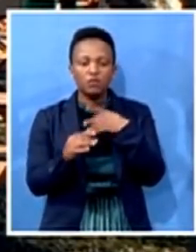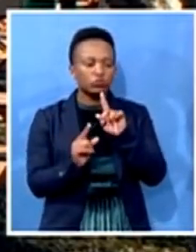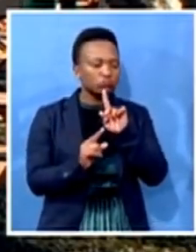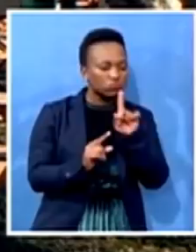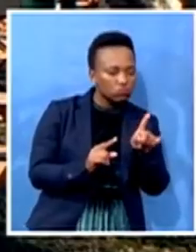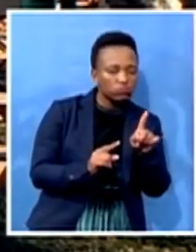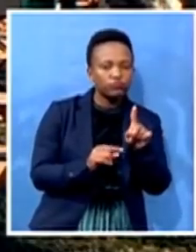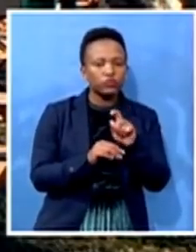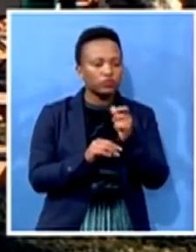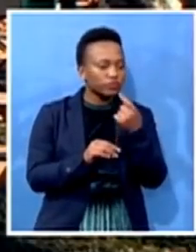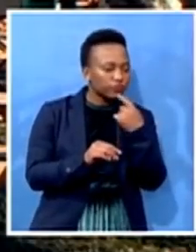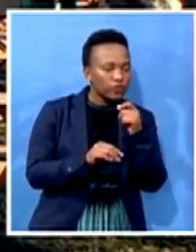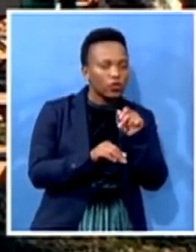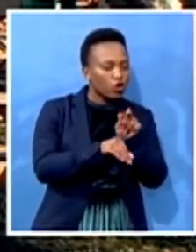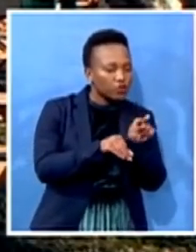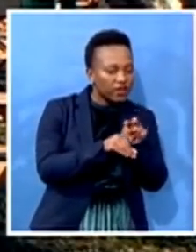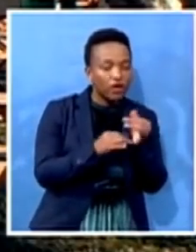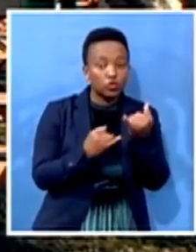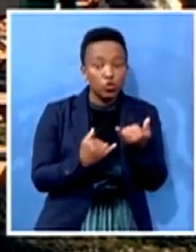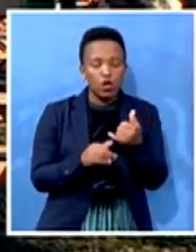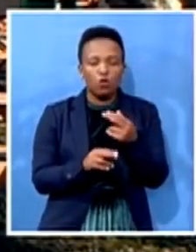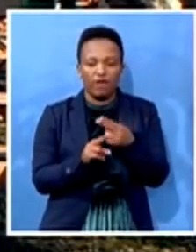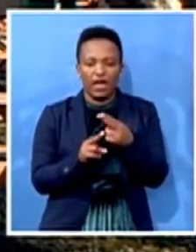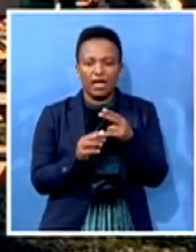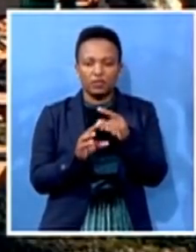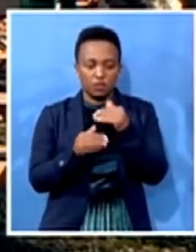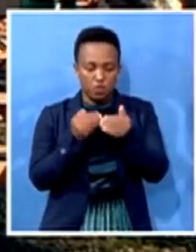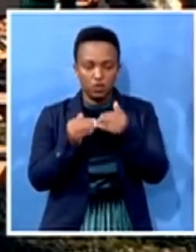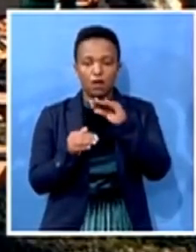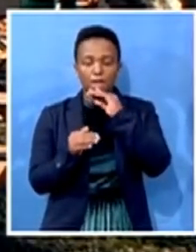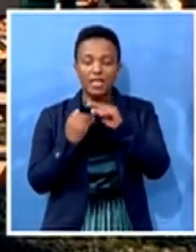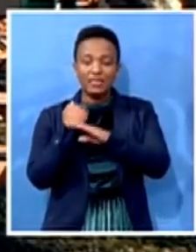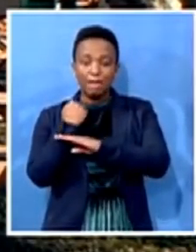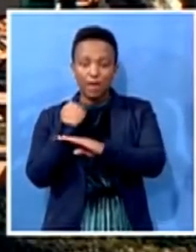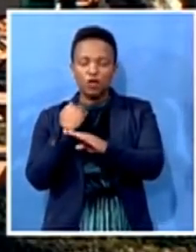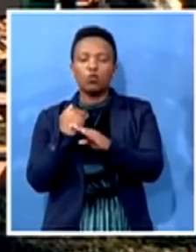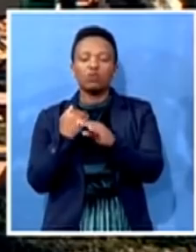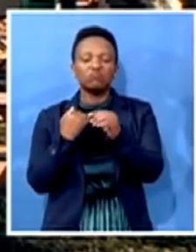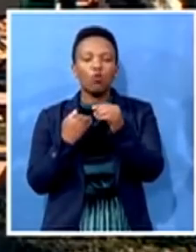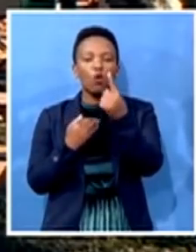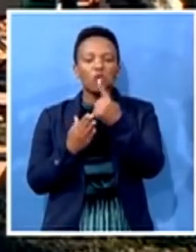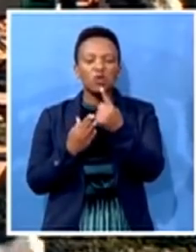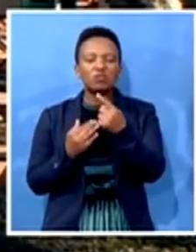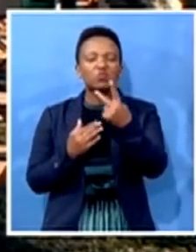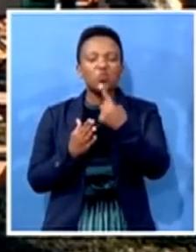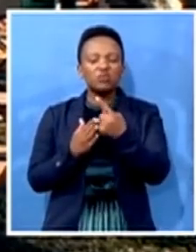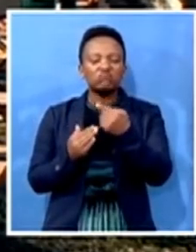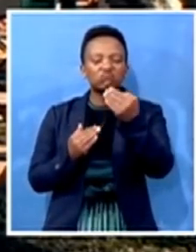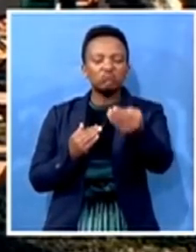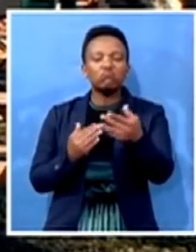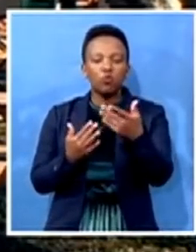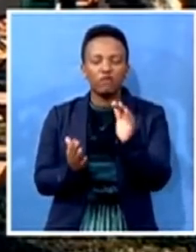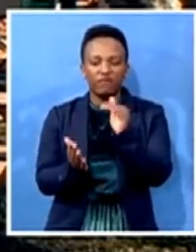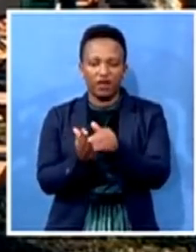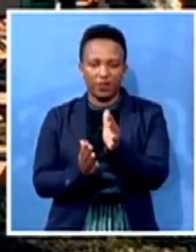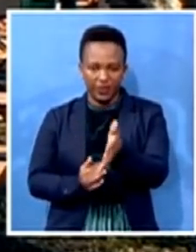the beds will be ready in the next week or two, which will be quite helpful to decongest the hospitals around